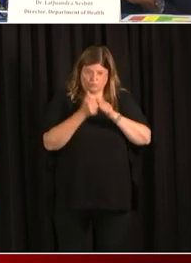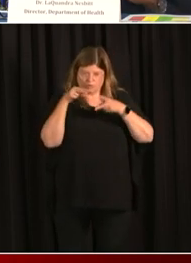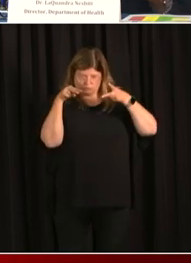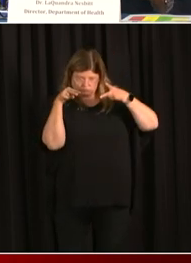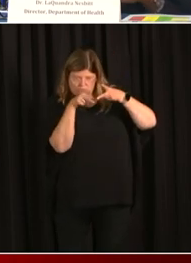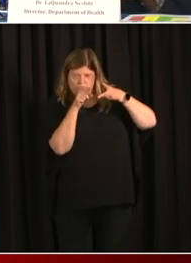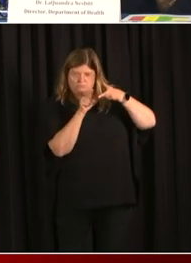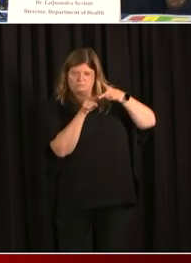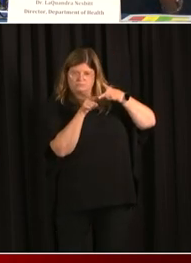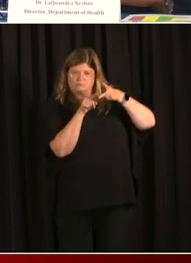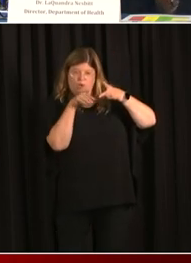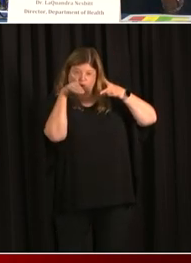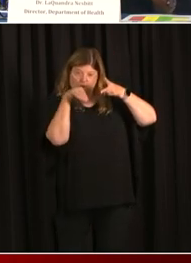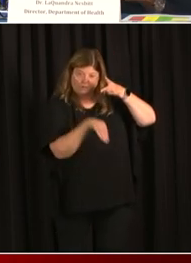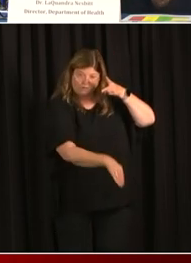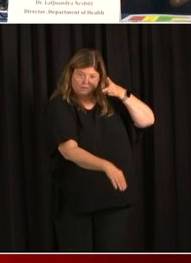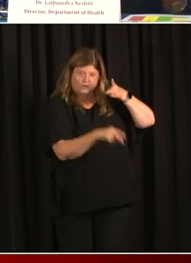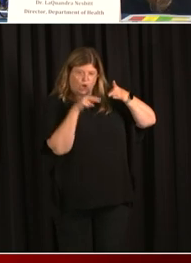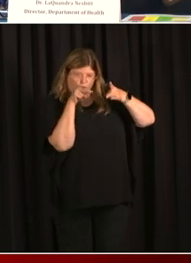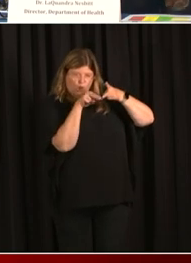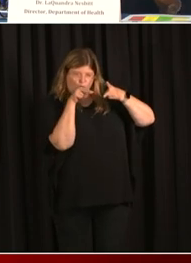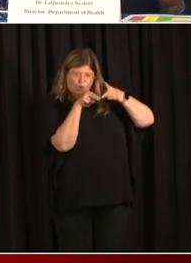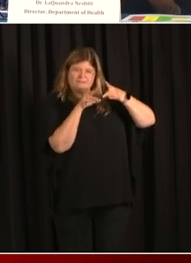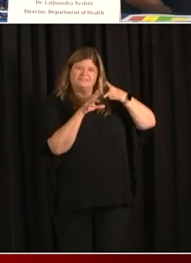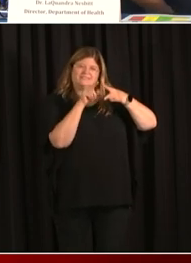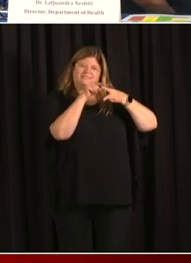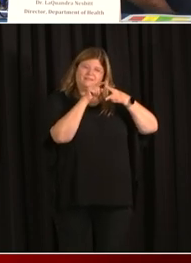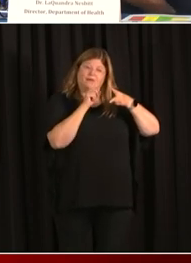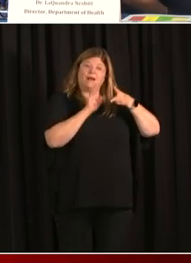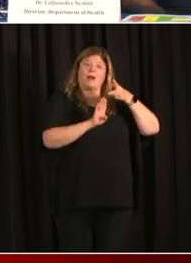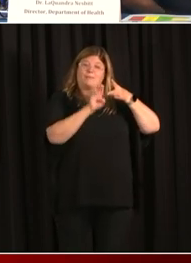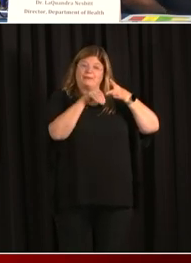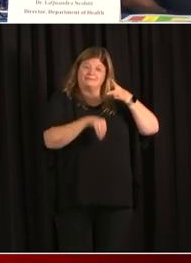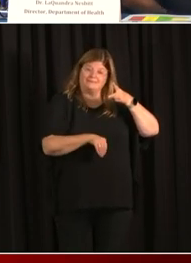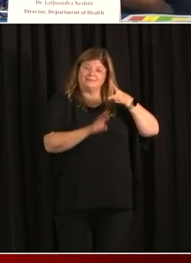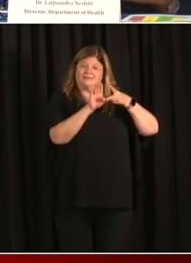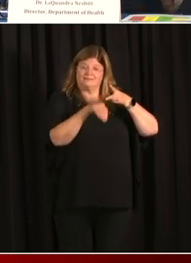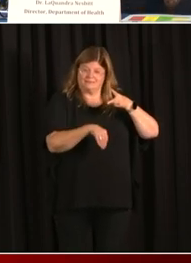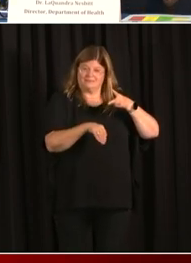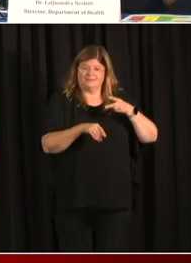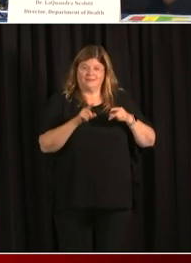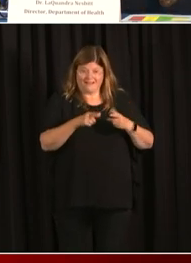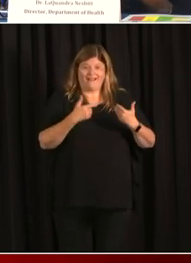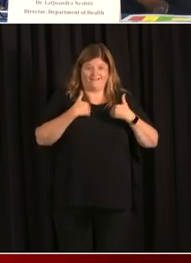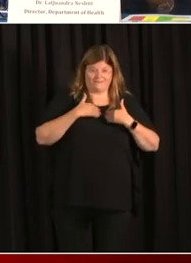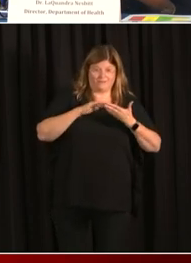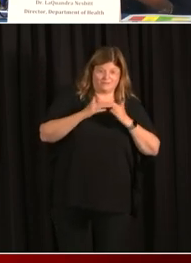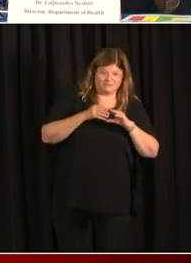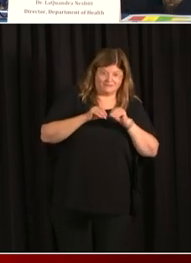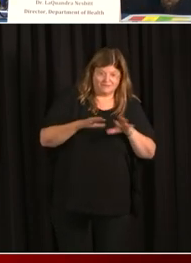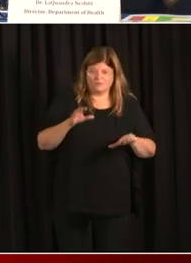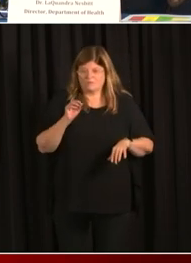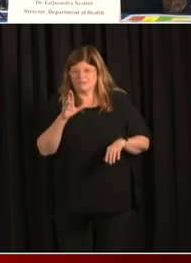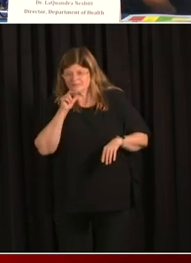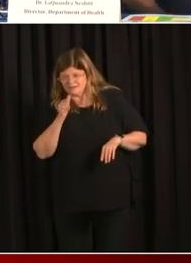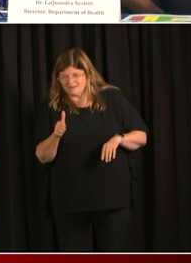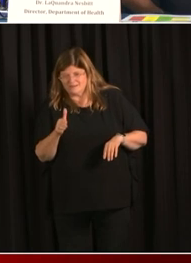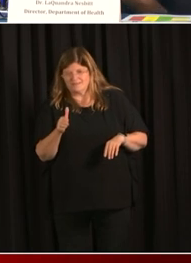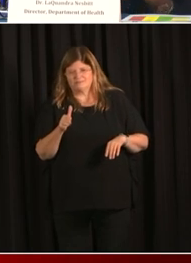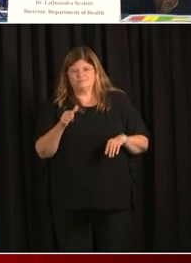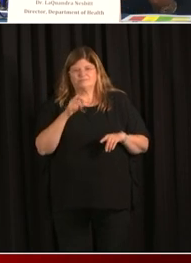that's community spread if it's up or down, and then you'd say we still have community spread, we don't. But there's a host of metrics that